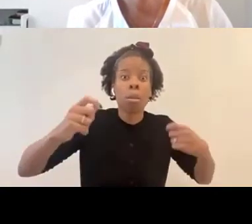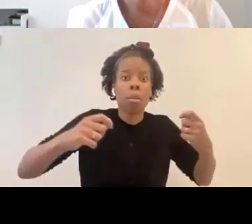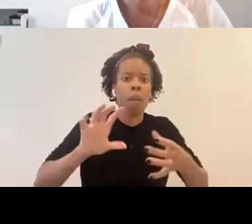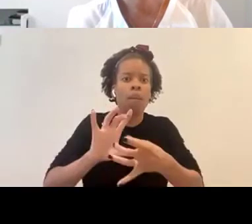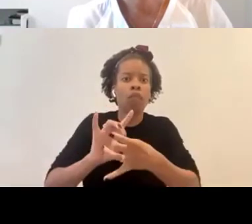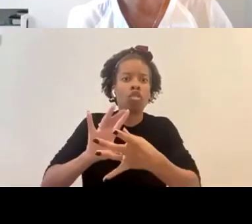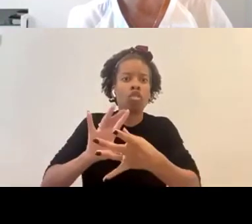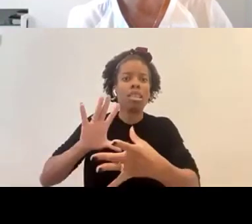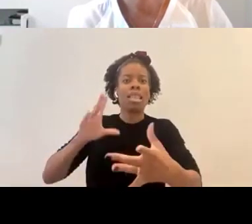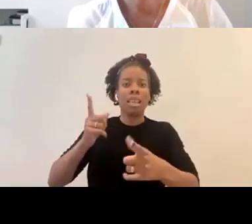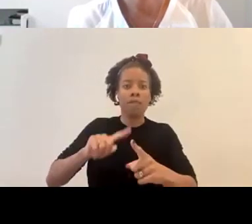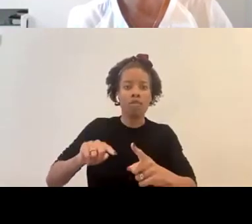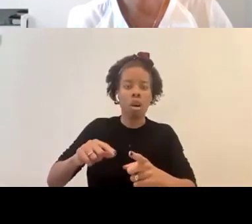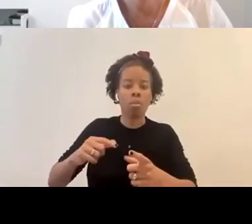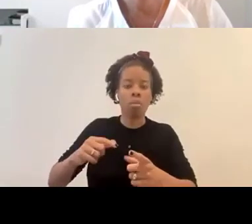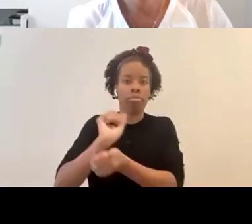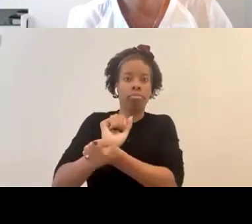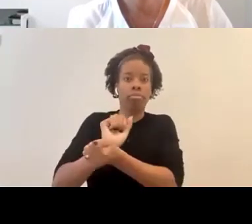without fear,